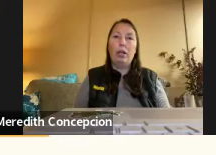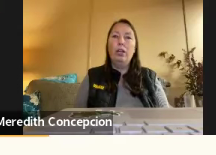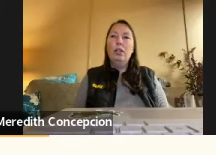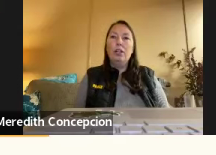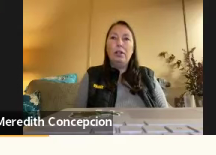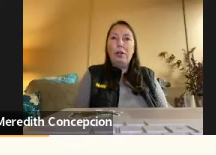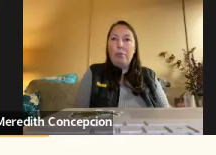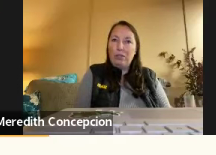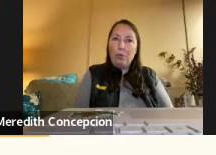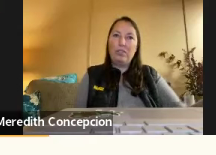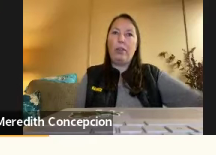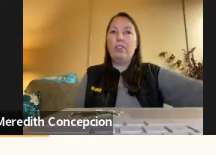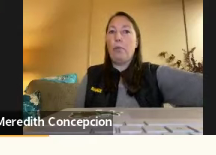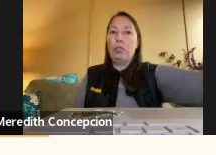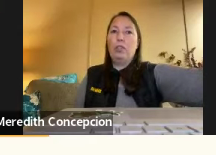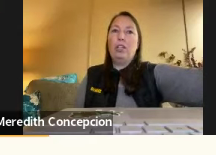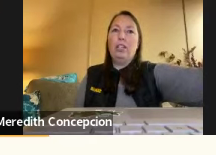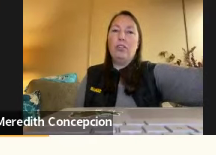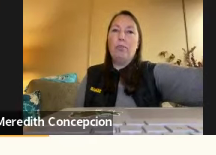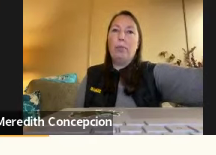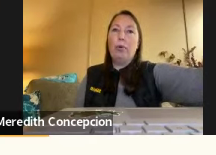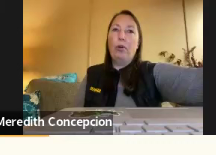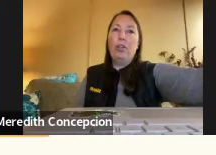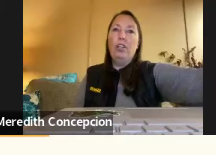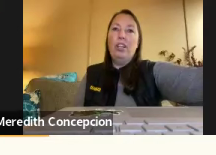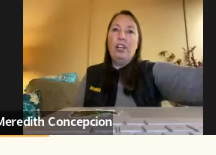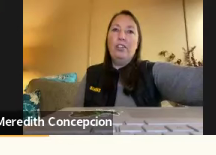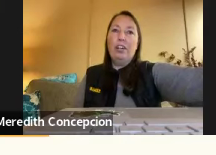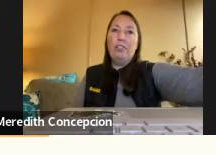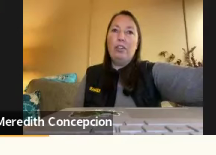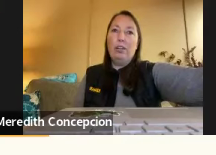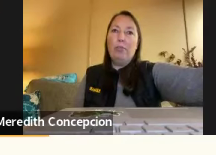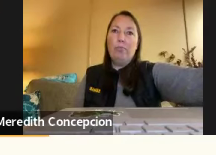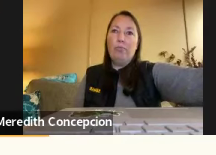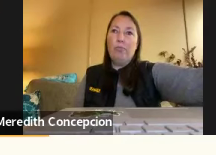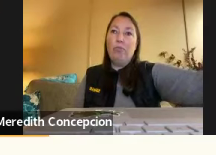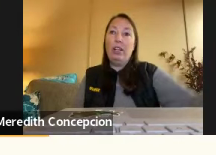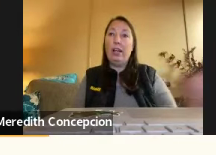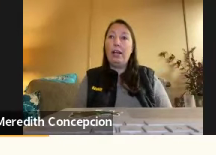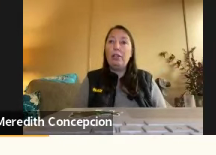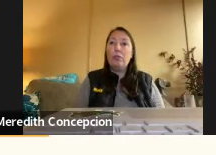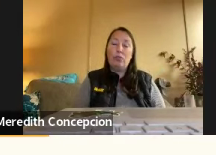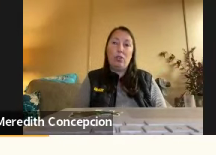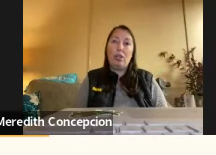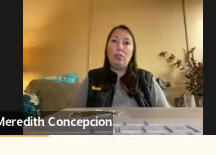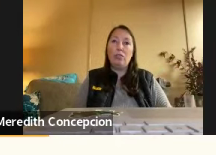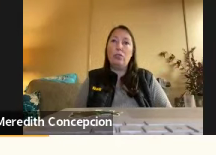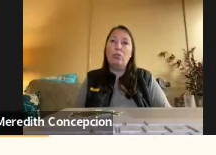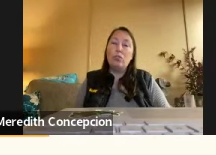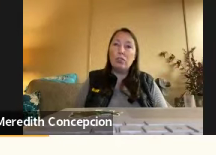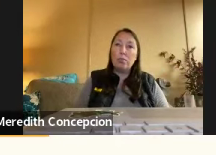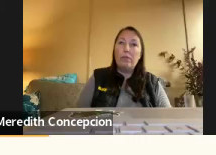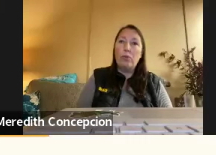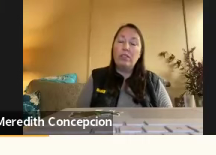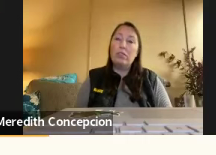something bigger. And so I saw this opportunity and jumped on board. And a lot of what I was trying to